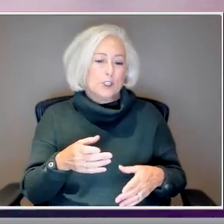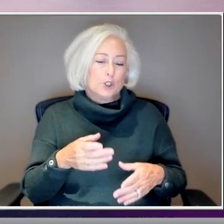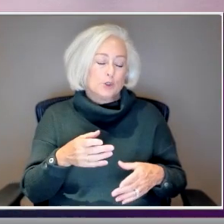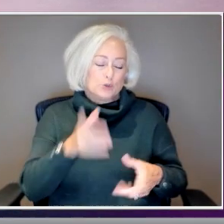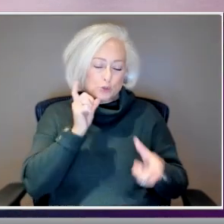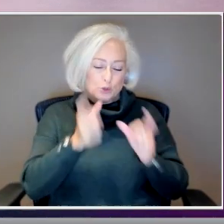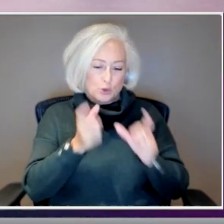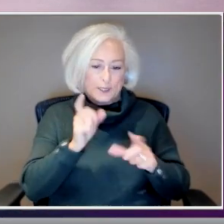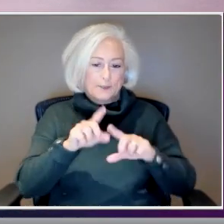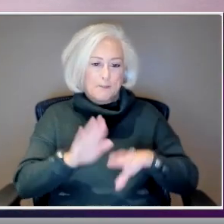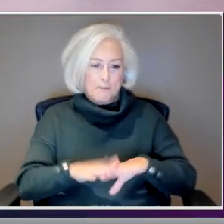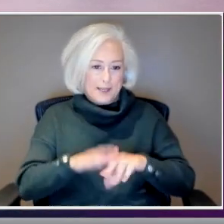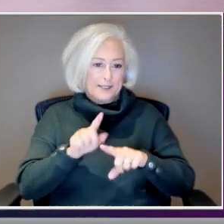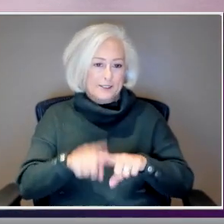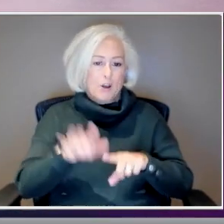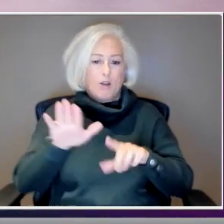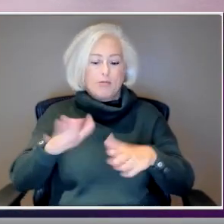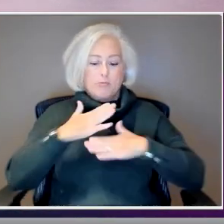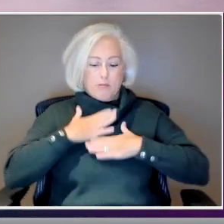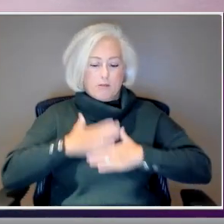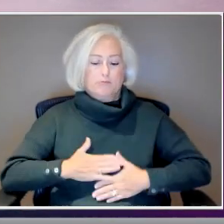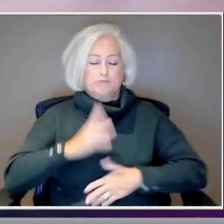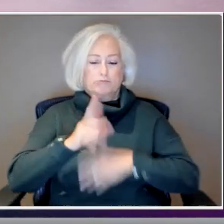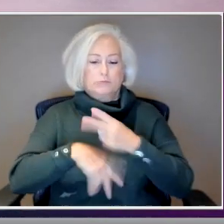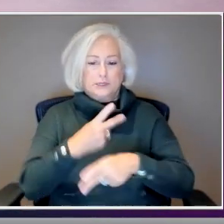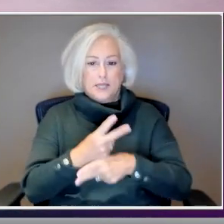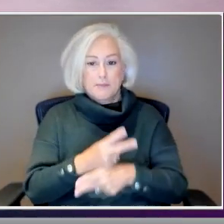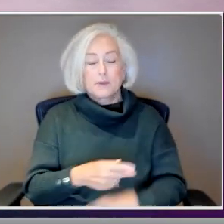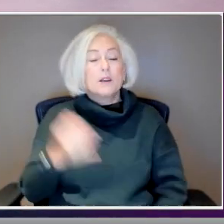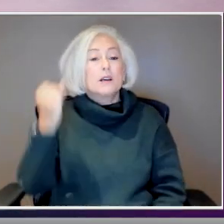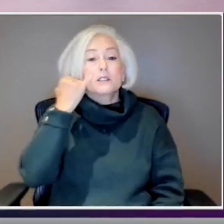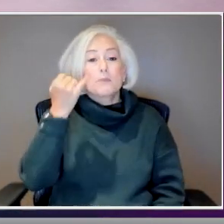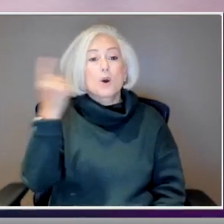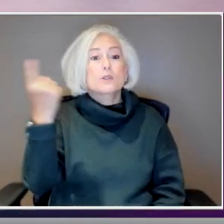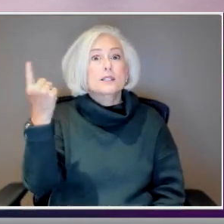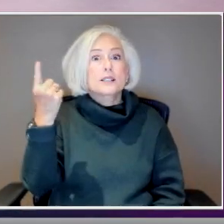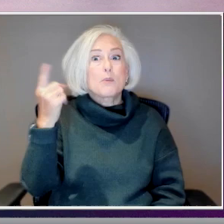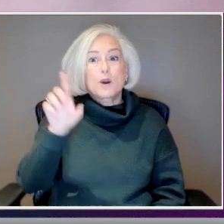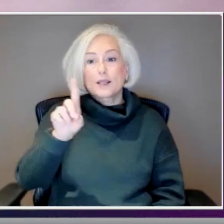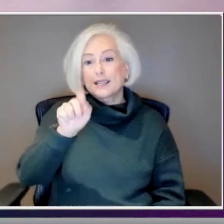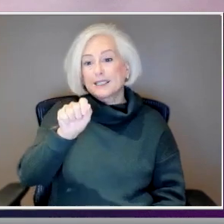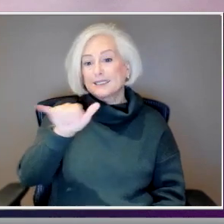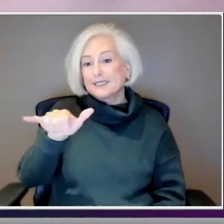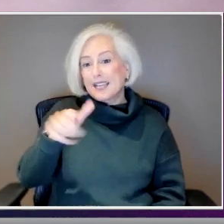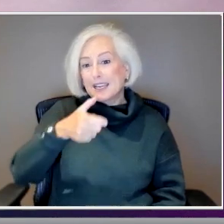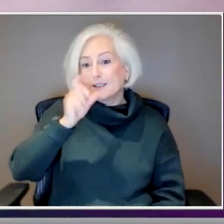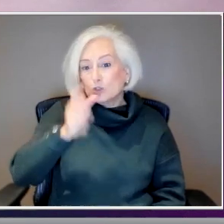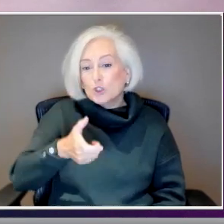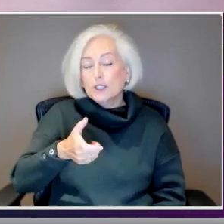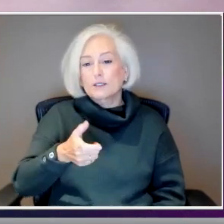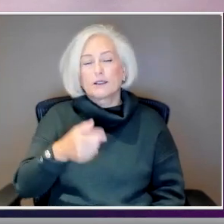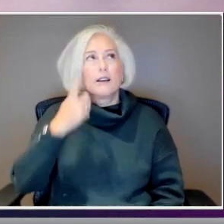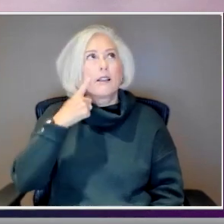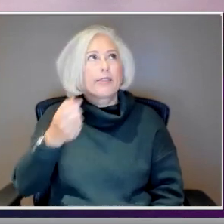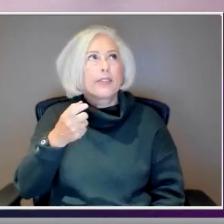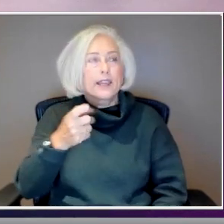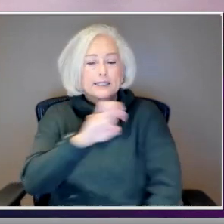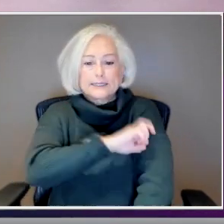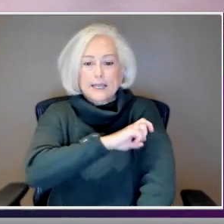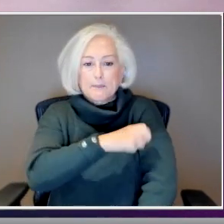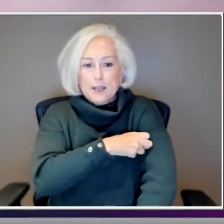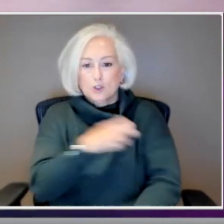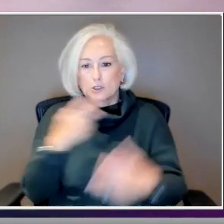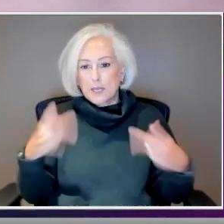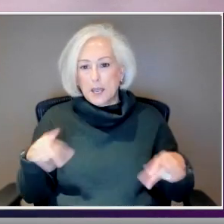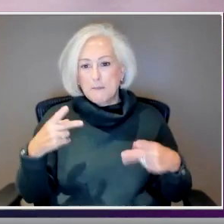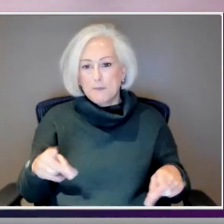Dr. Pimentel, someone is day drinking and they're at a party like a St. Patty's Day or something, and they drink 4 or